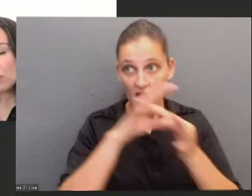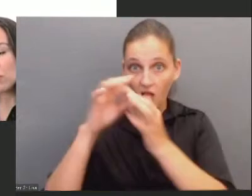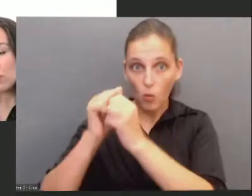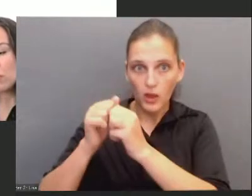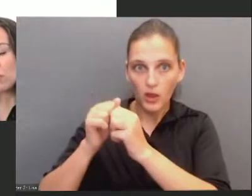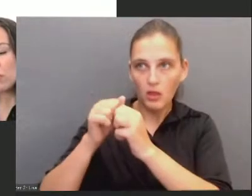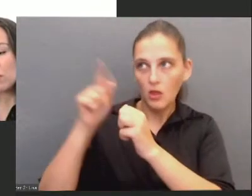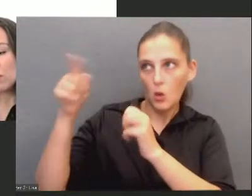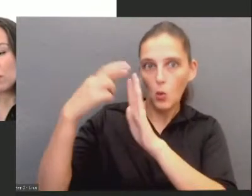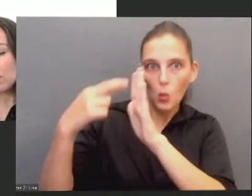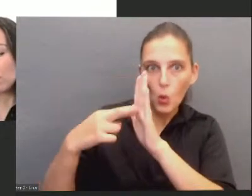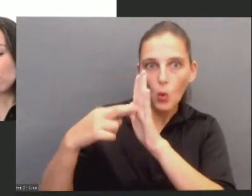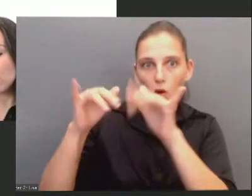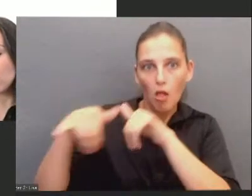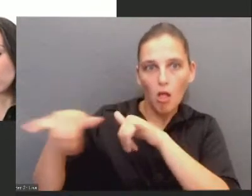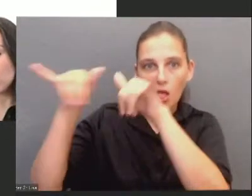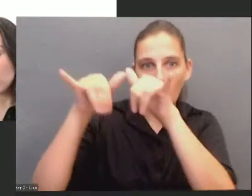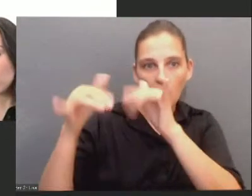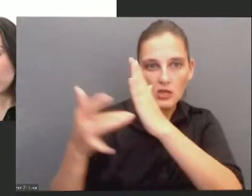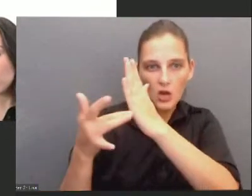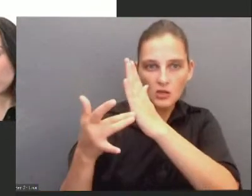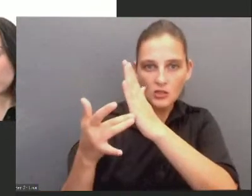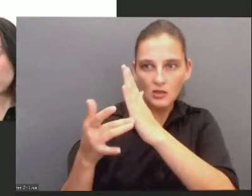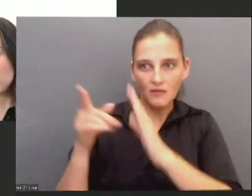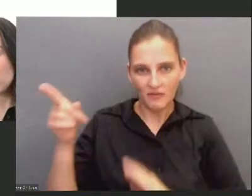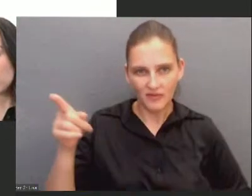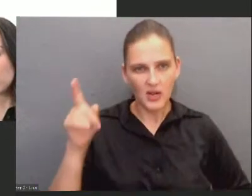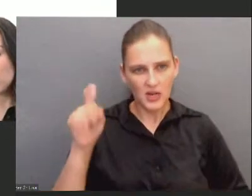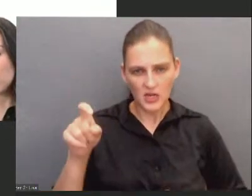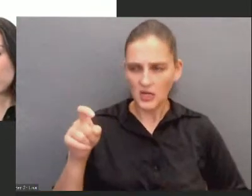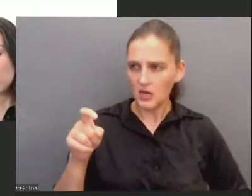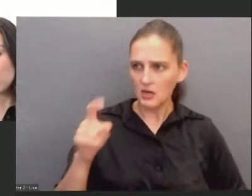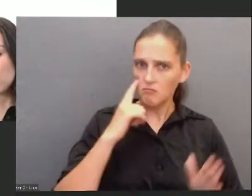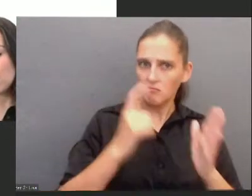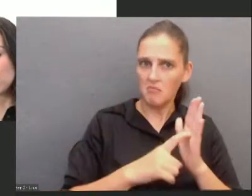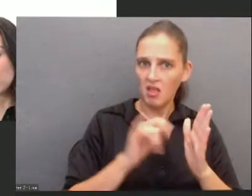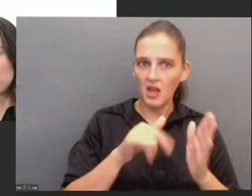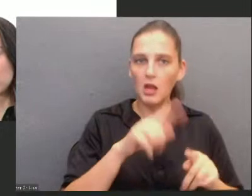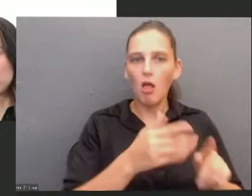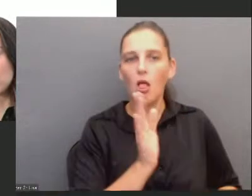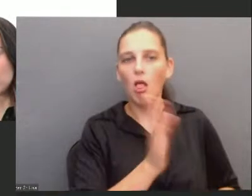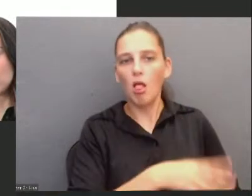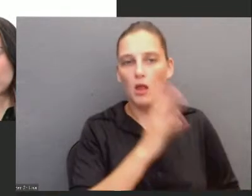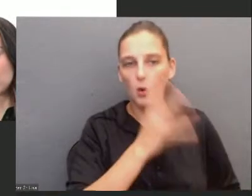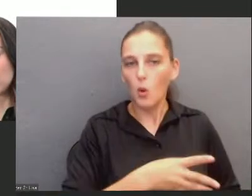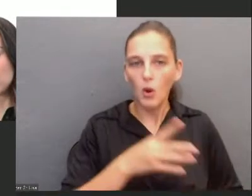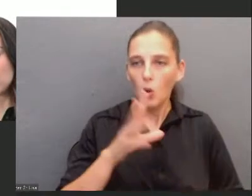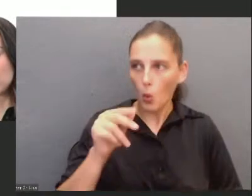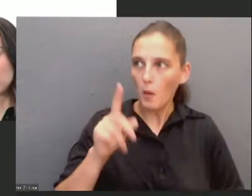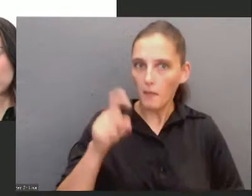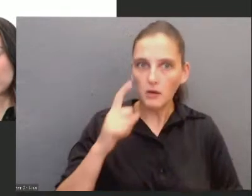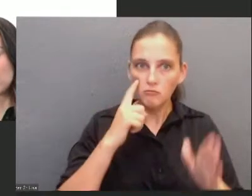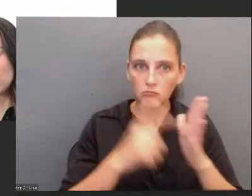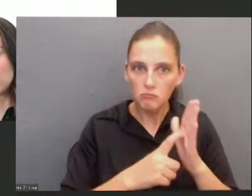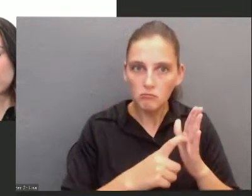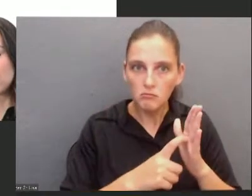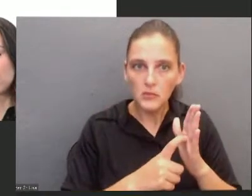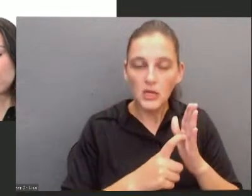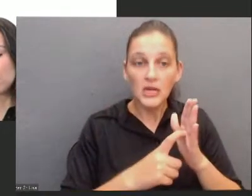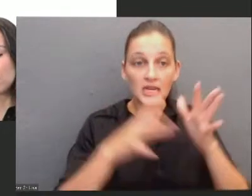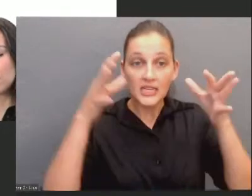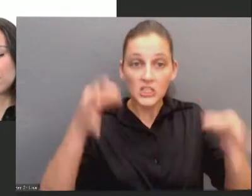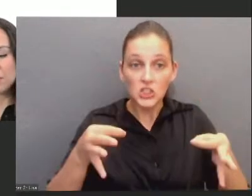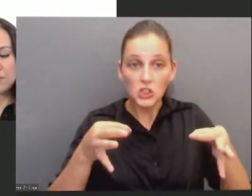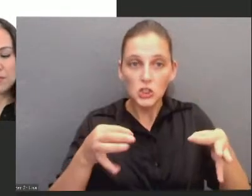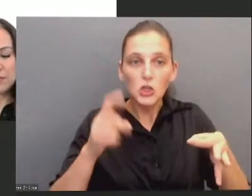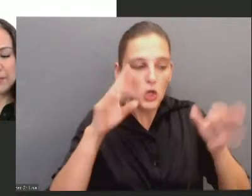because decisions should be patient focused. It shouldn't be on their patient